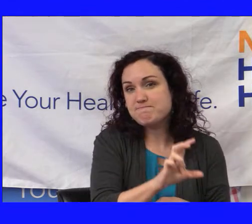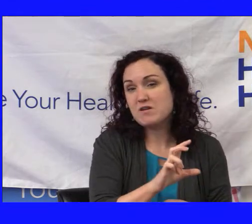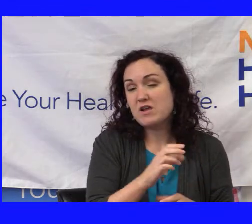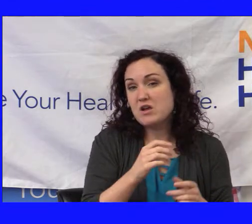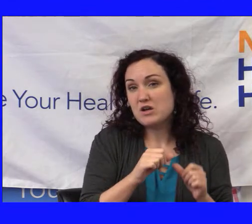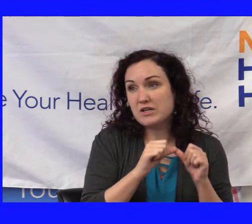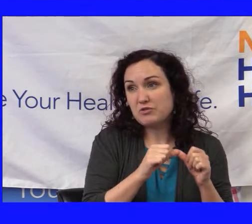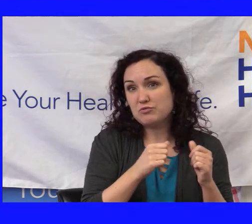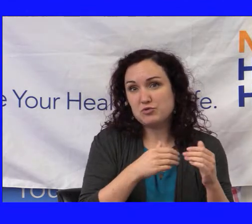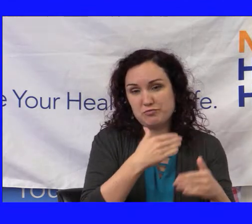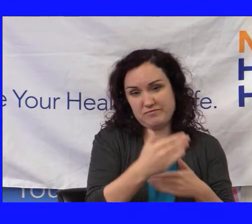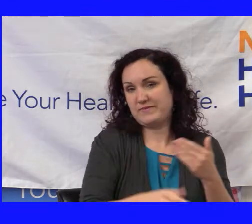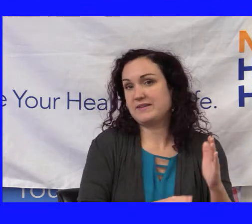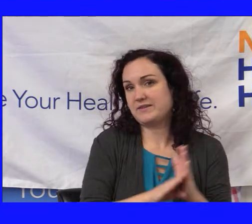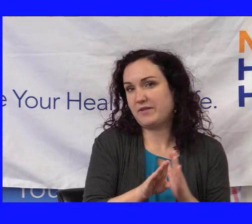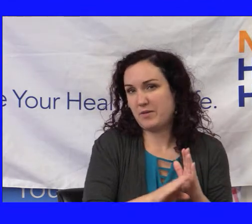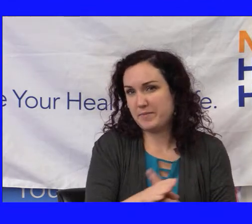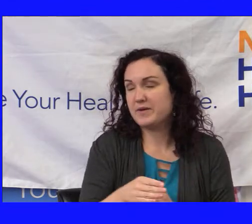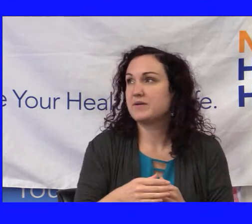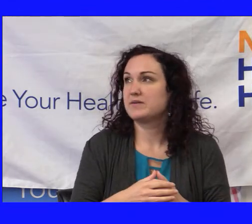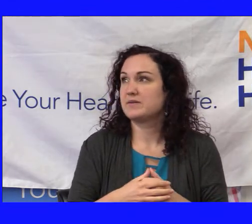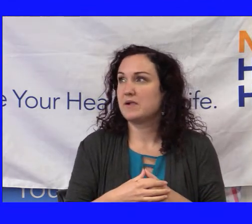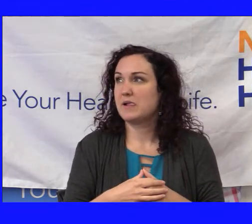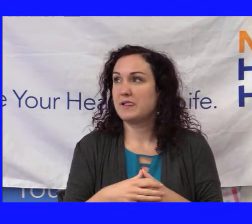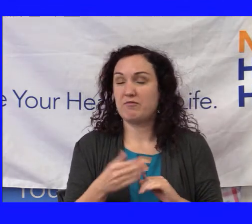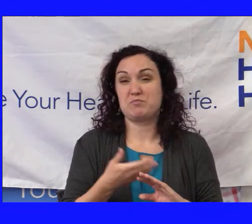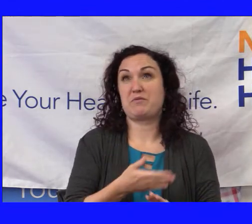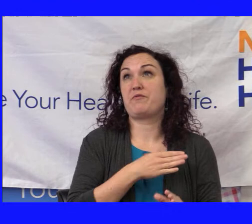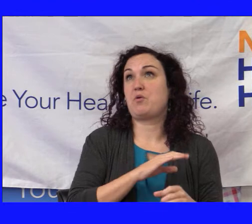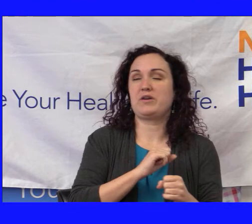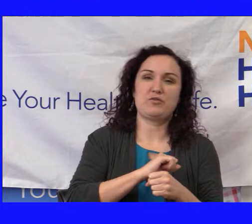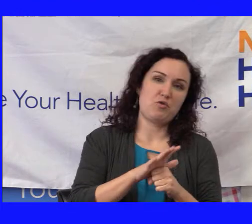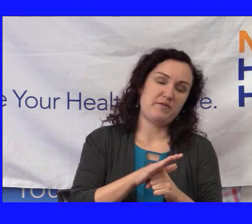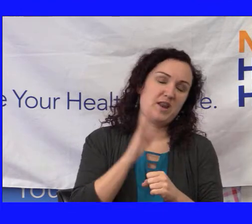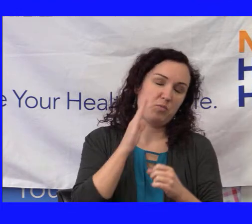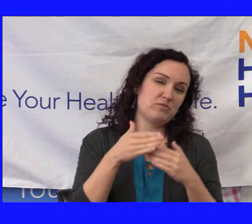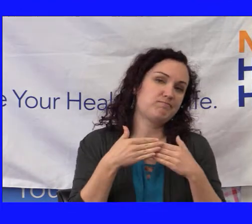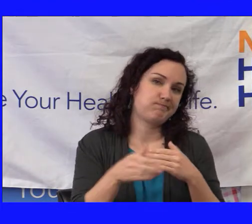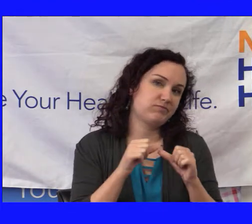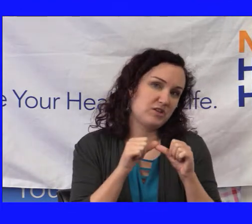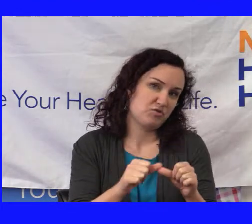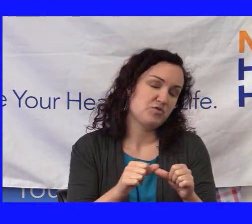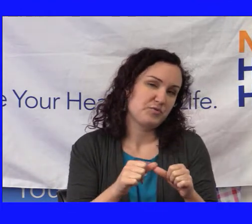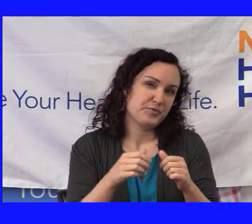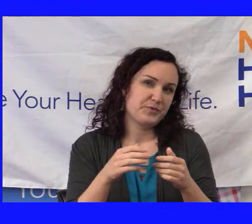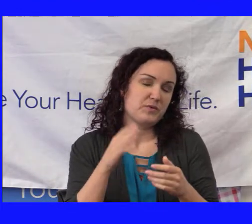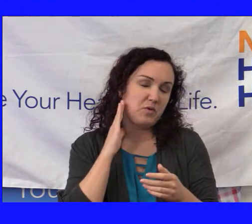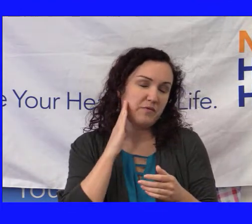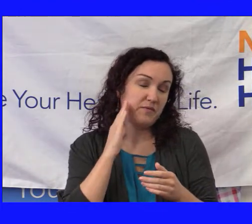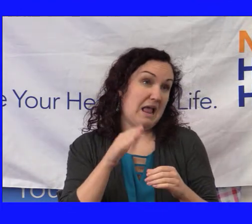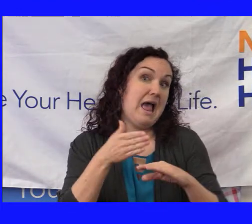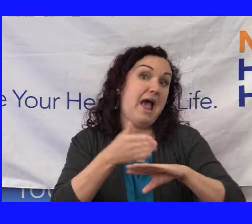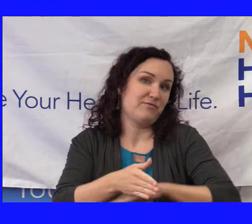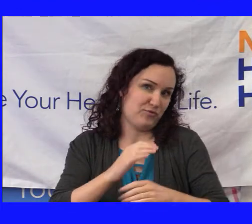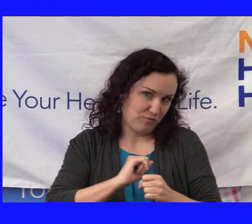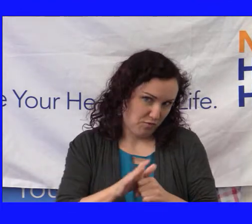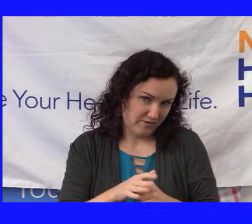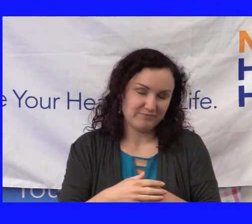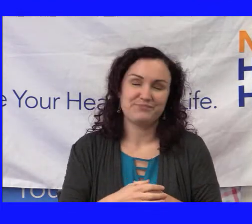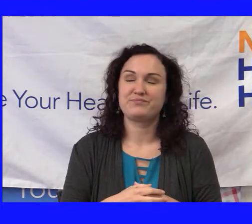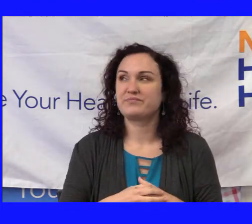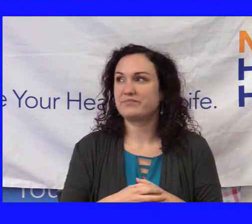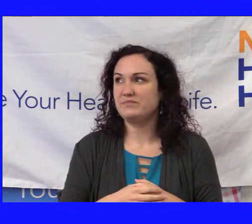play out, that's something, you know, that happened well before COVID and is going to continue to play out after COVID. And often that does, you